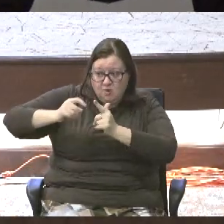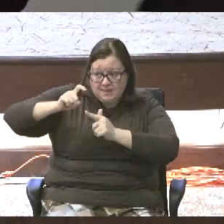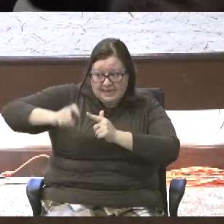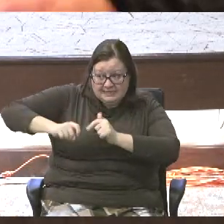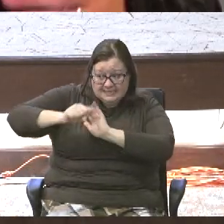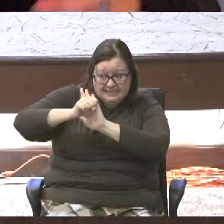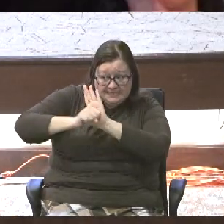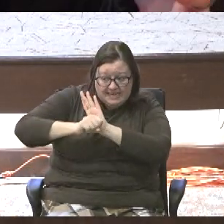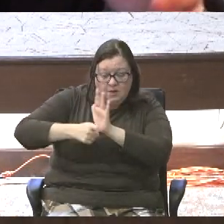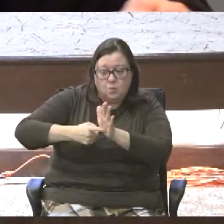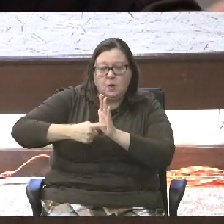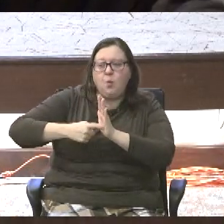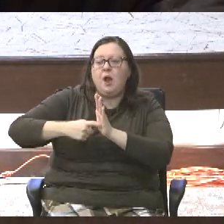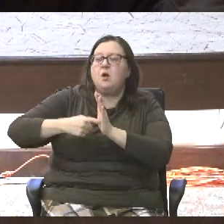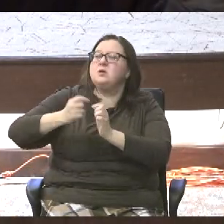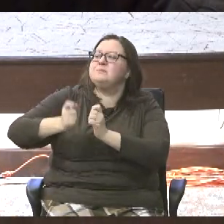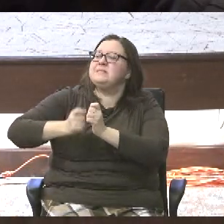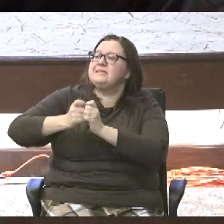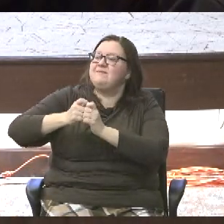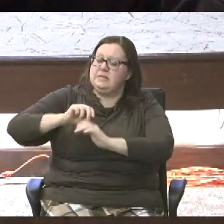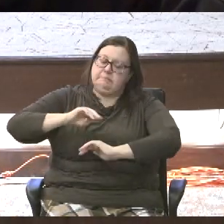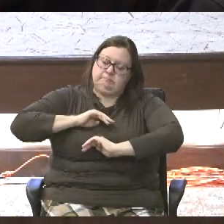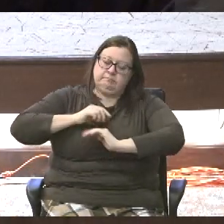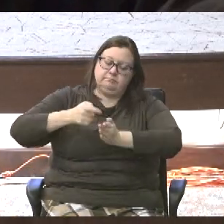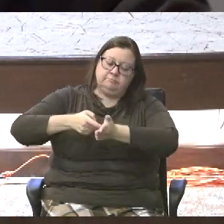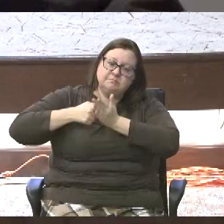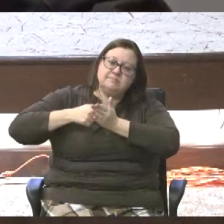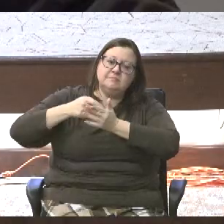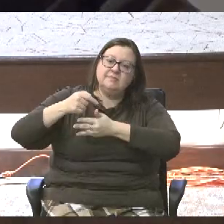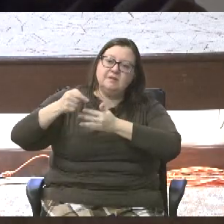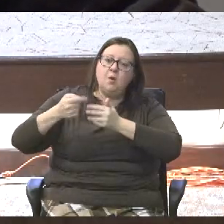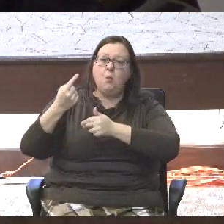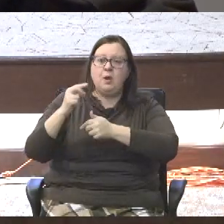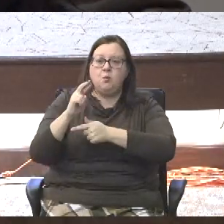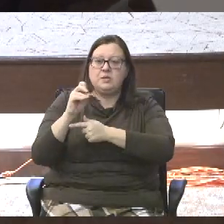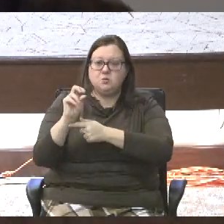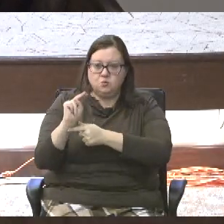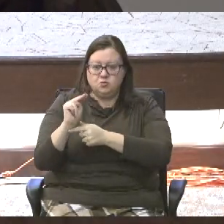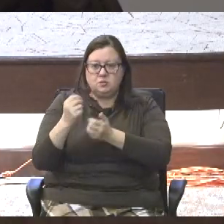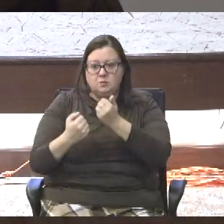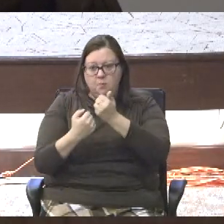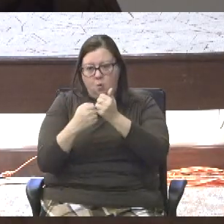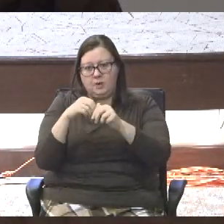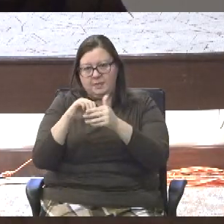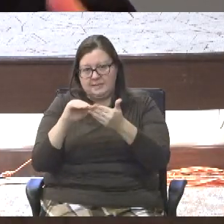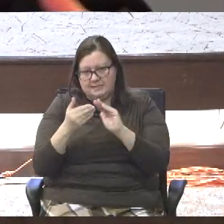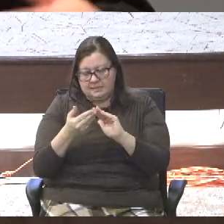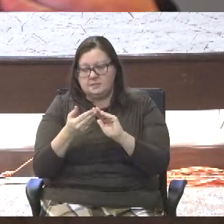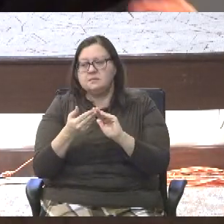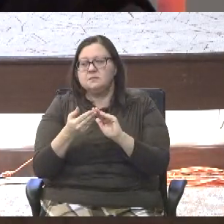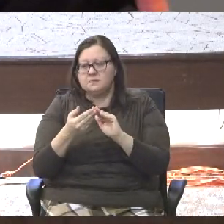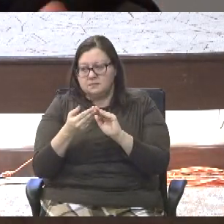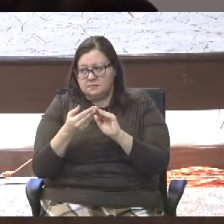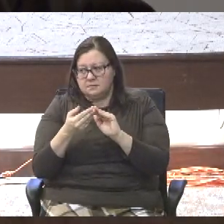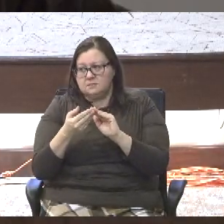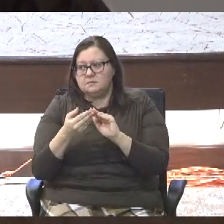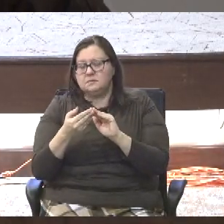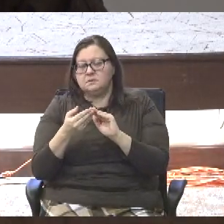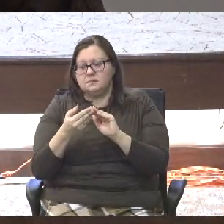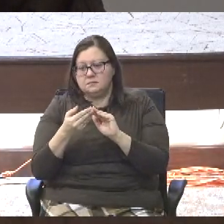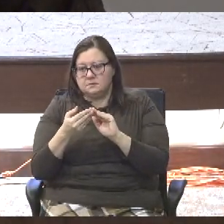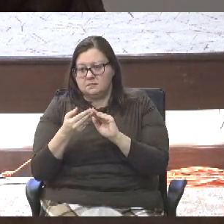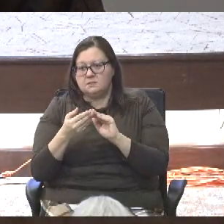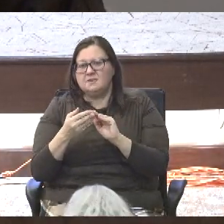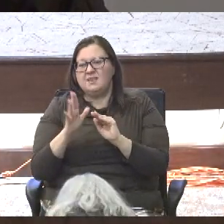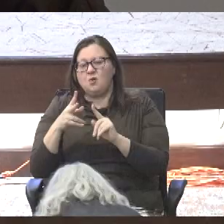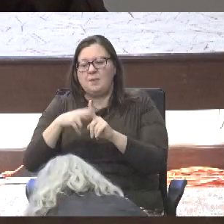receive certain different things, one of which being a resolution of support from the cities in which they develop in. It gets them a number of points on their